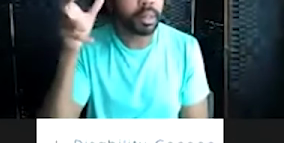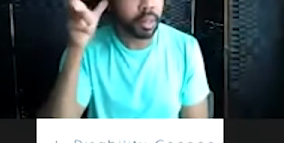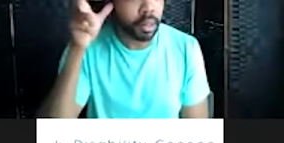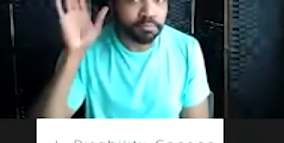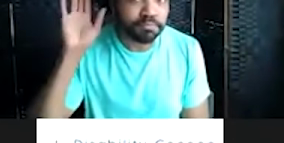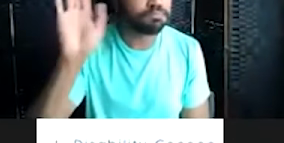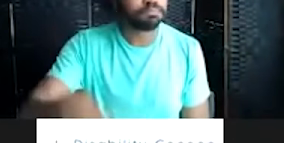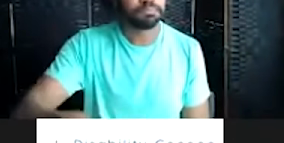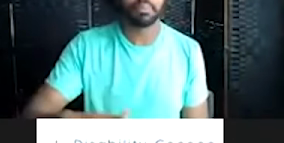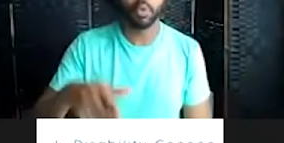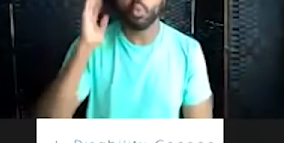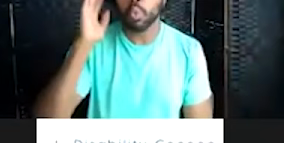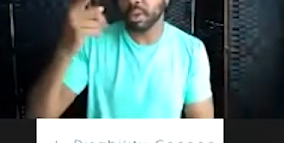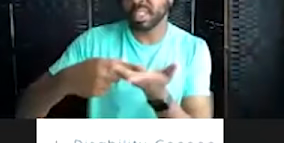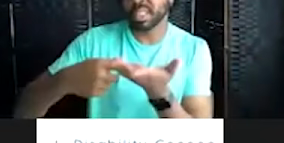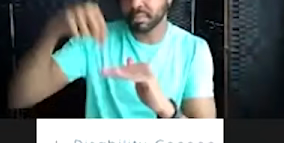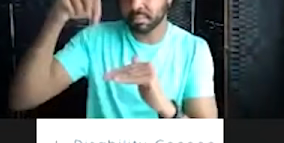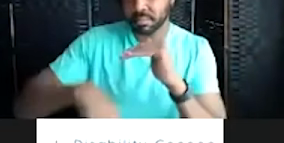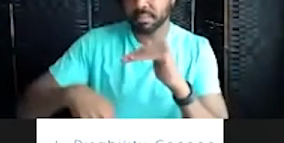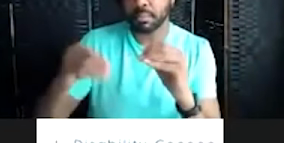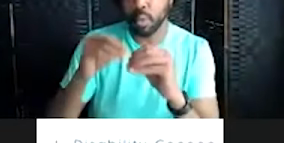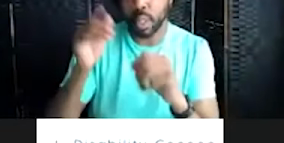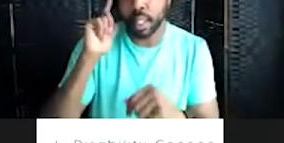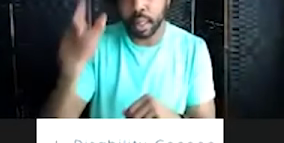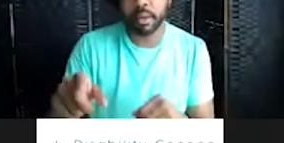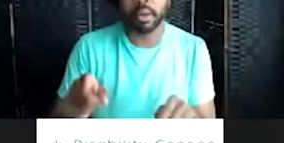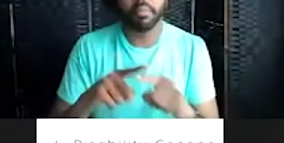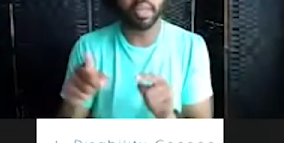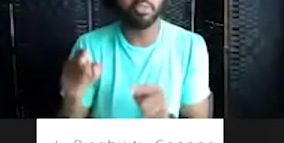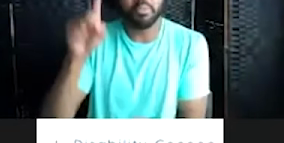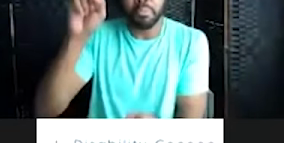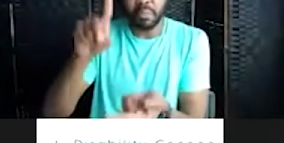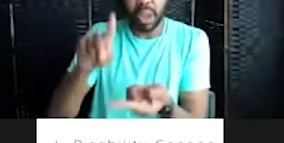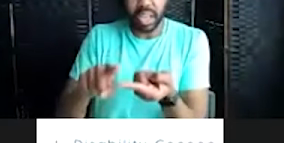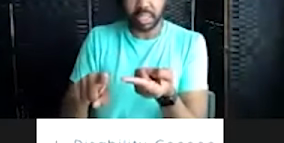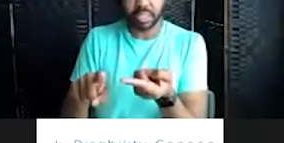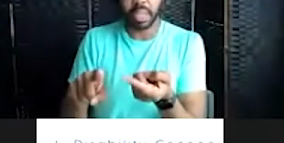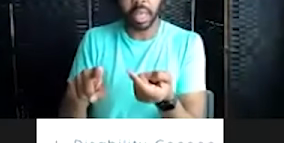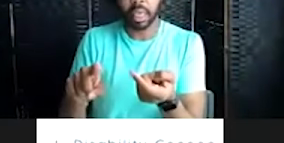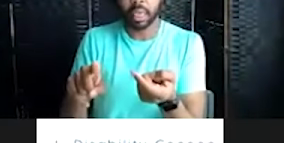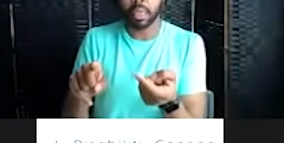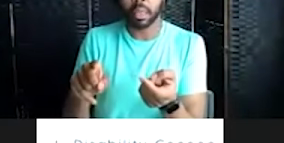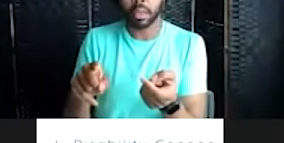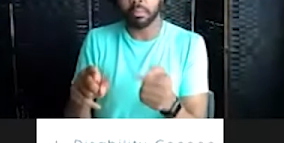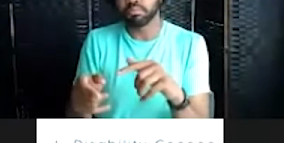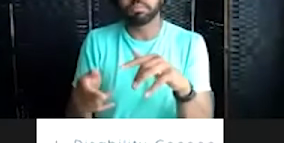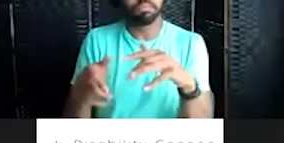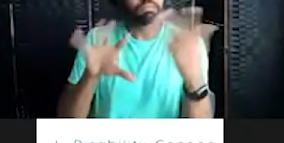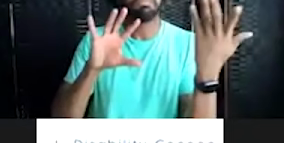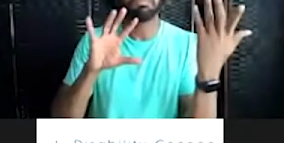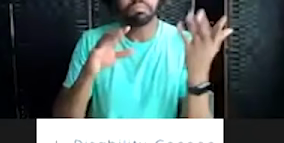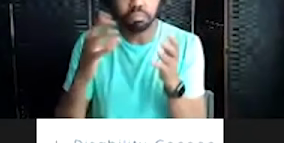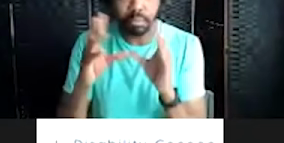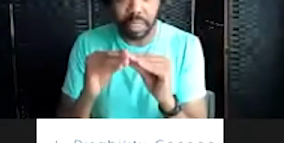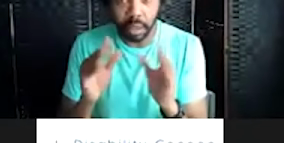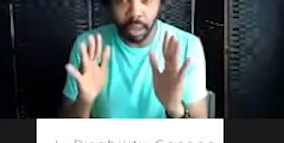presentation. But to minimize disruption, if you do happen to have one of those devices in your environment, you may want